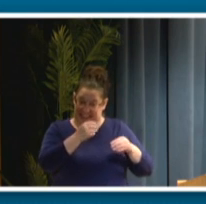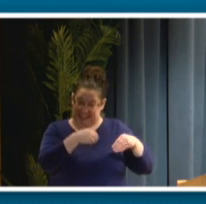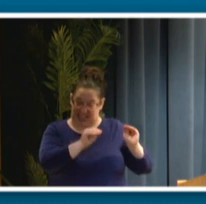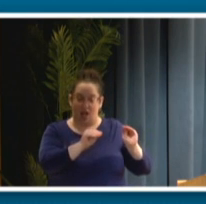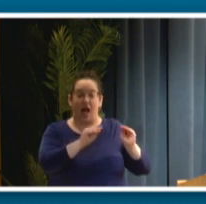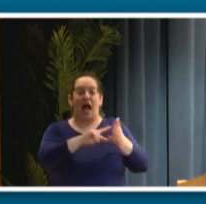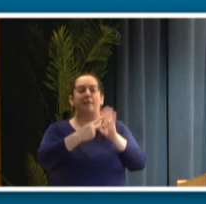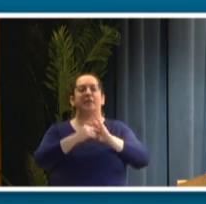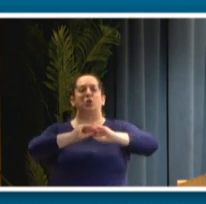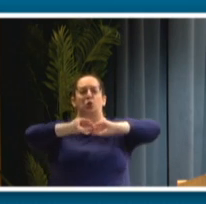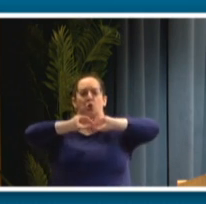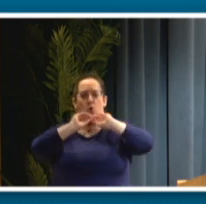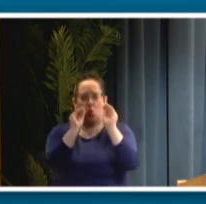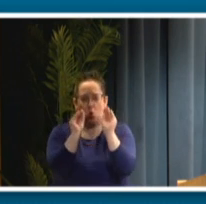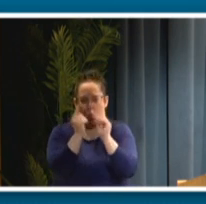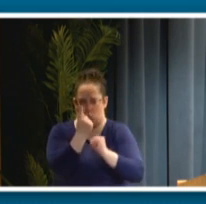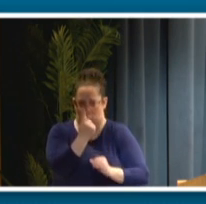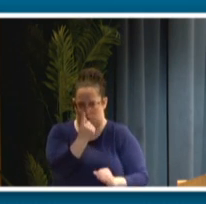I remember